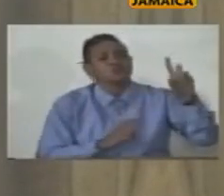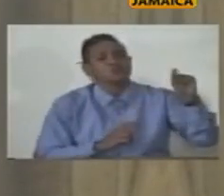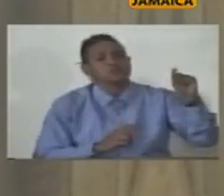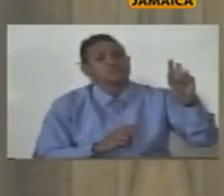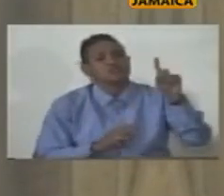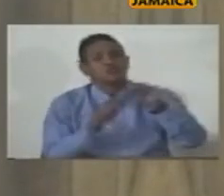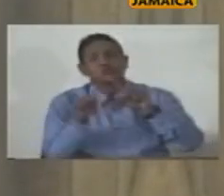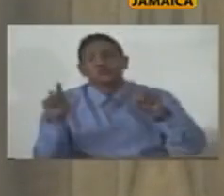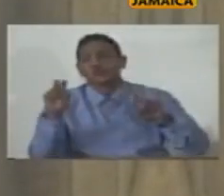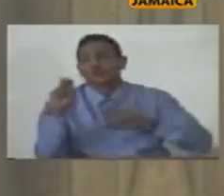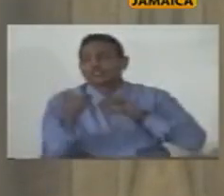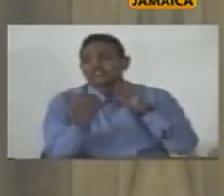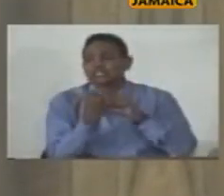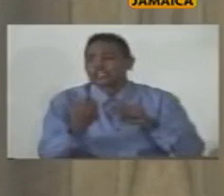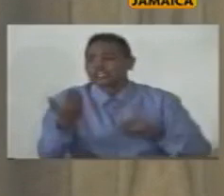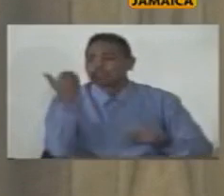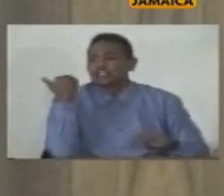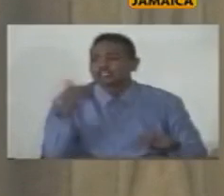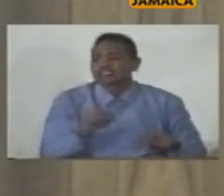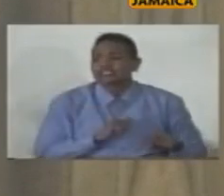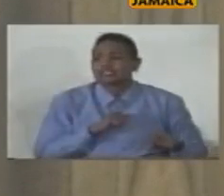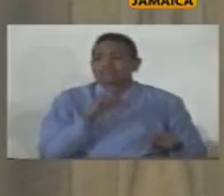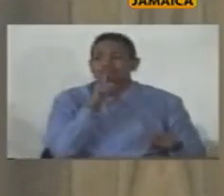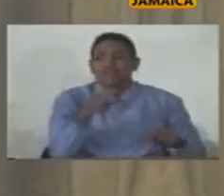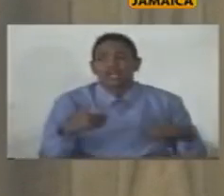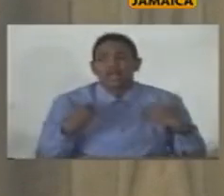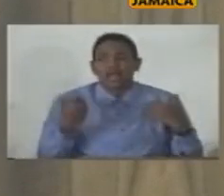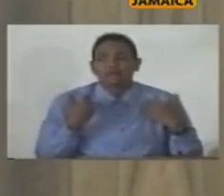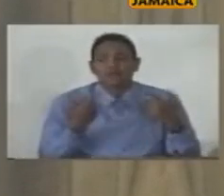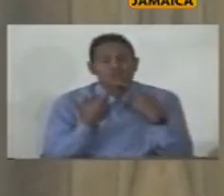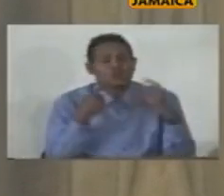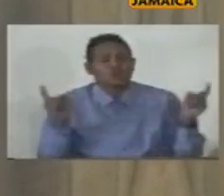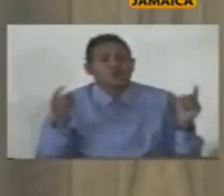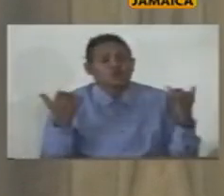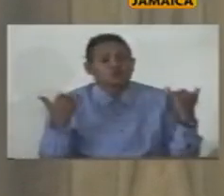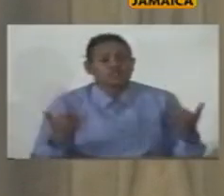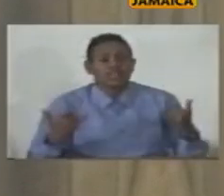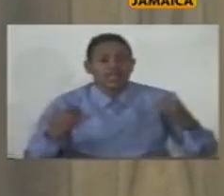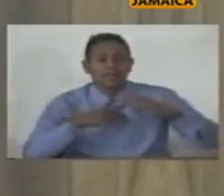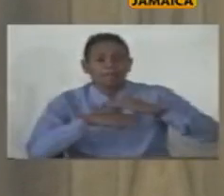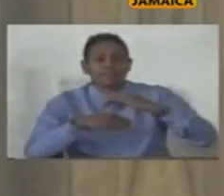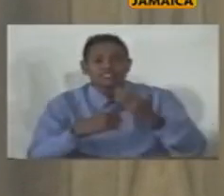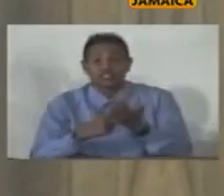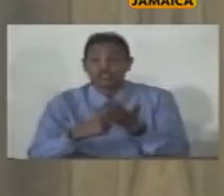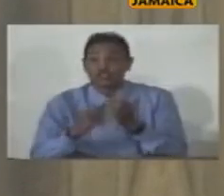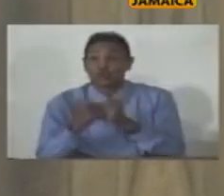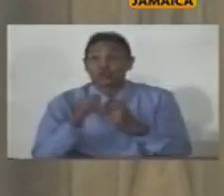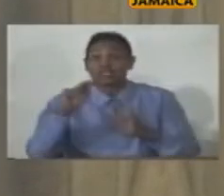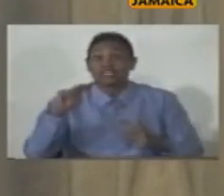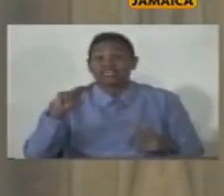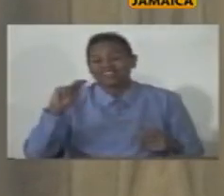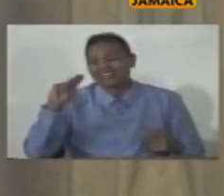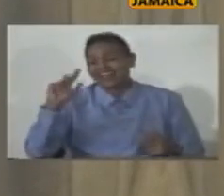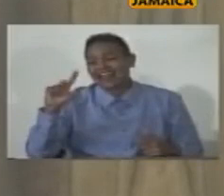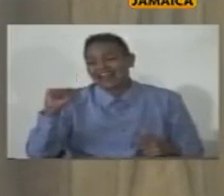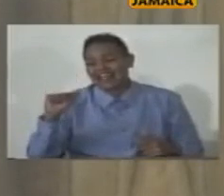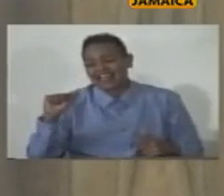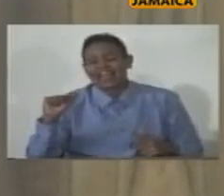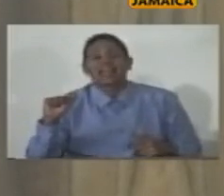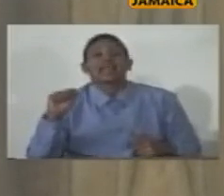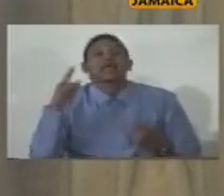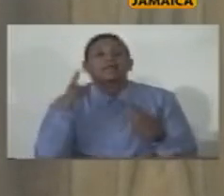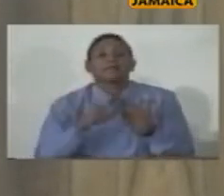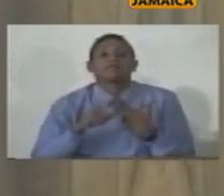years ago. I am pleased to announce today that based on discussions with the National Land Agency and